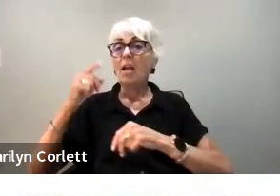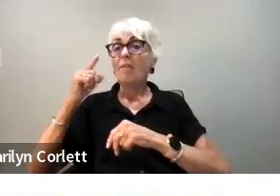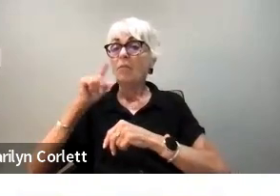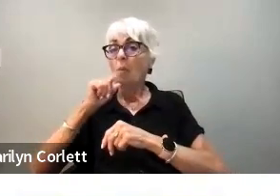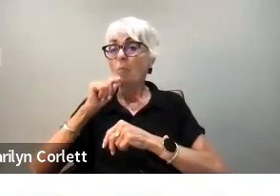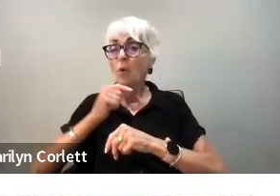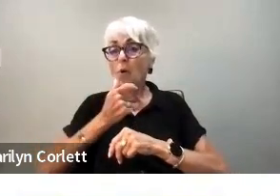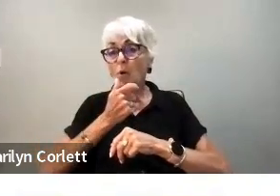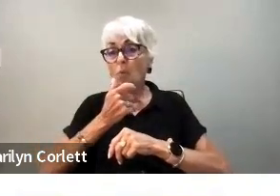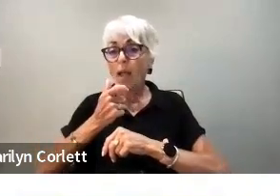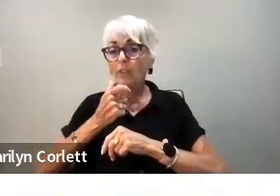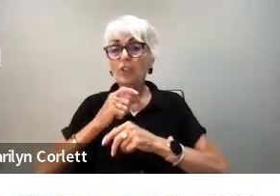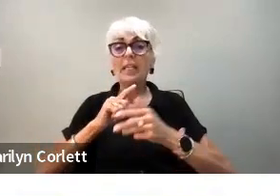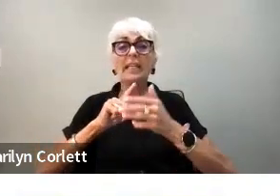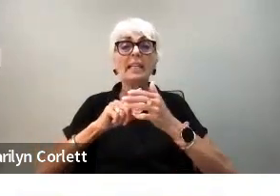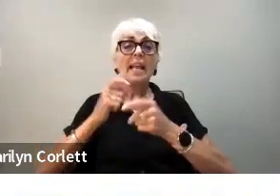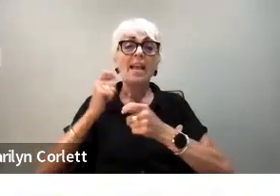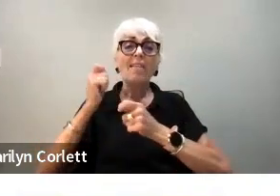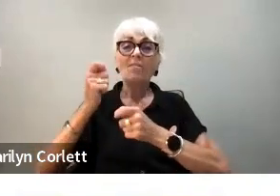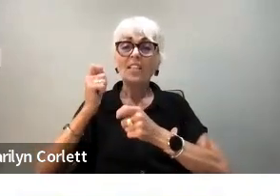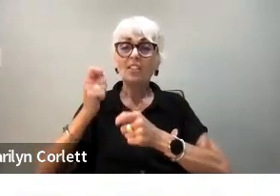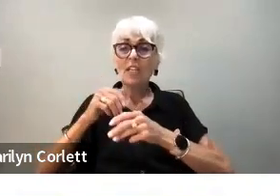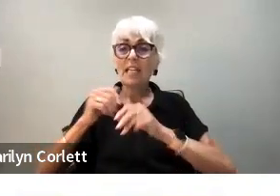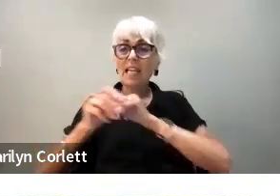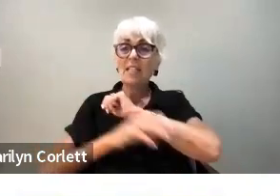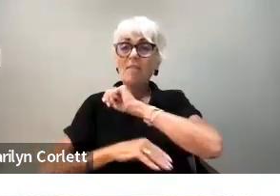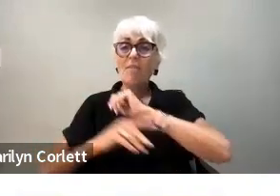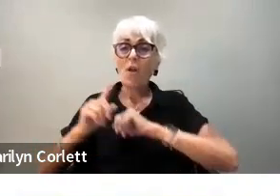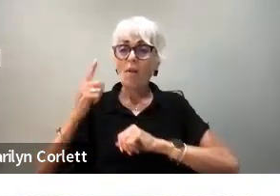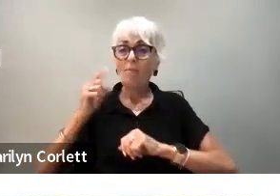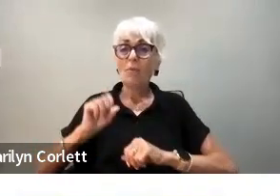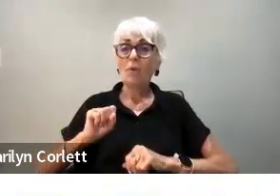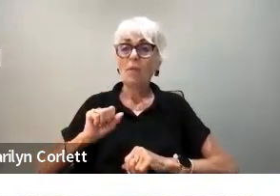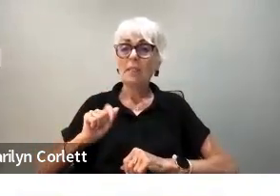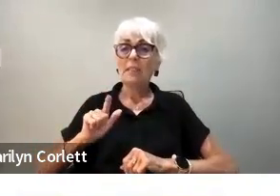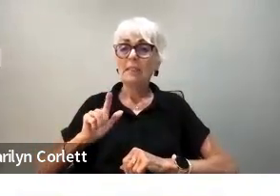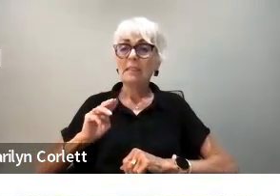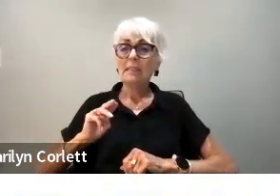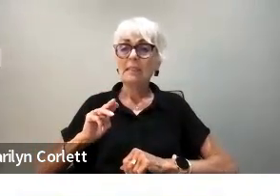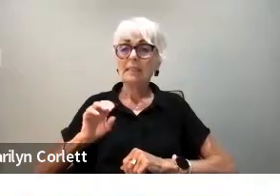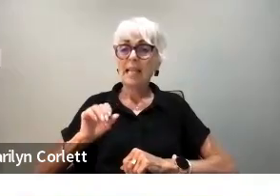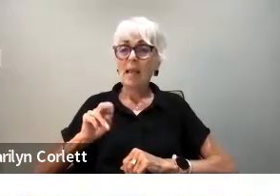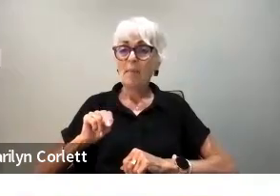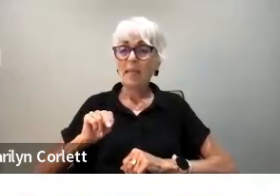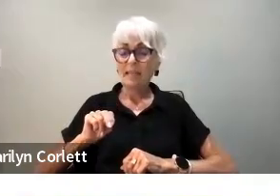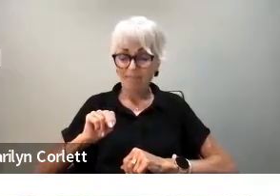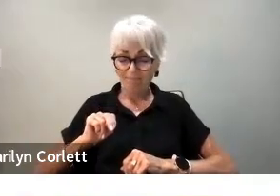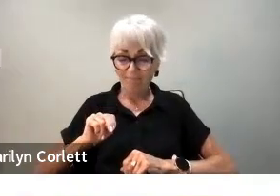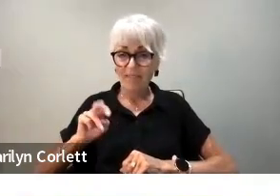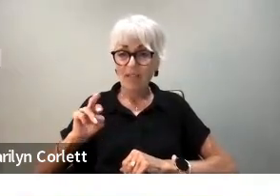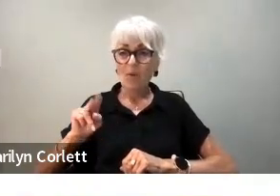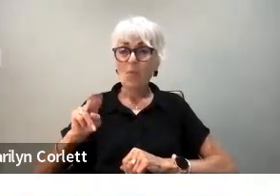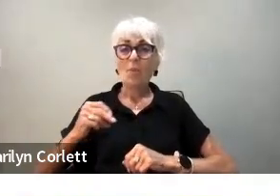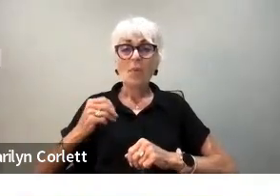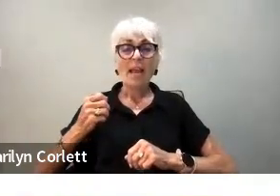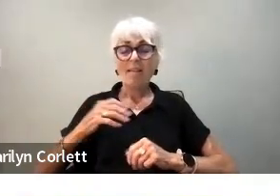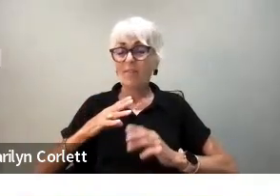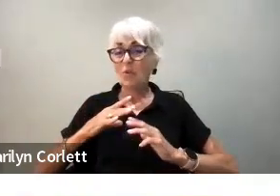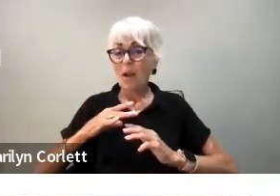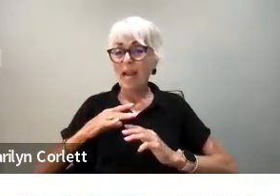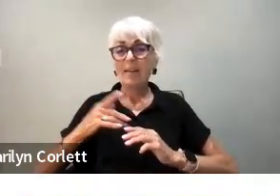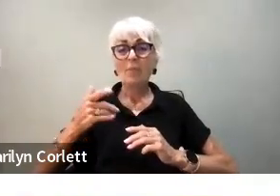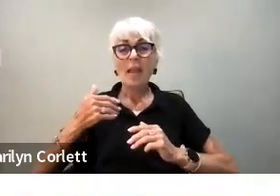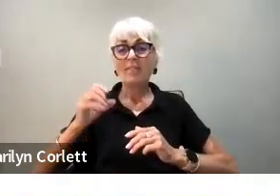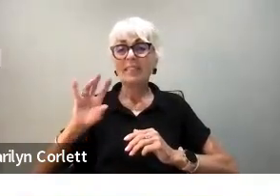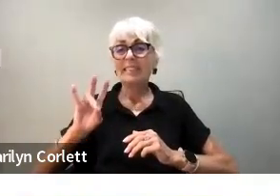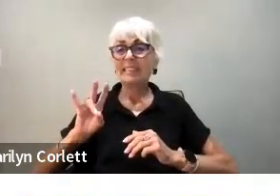you go fishing in the fall for like the salmon run, these are great pieces of AT for folks to try out. We have 7 different